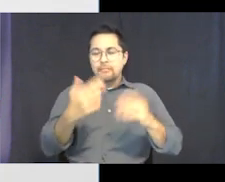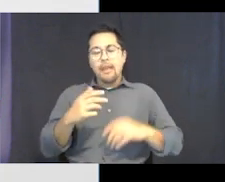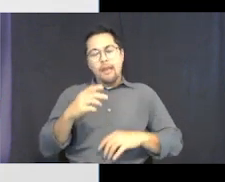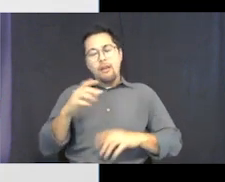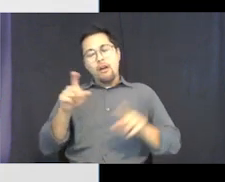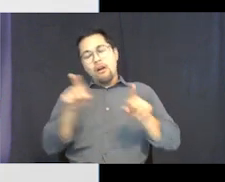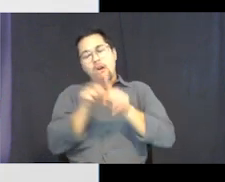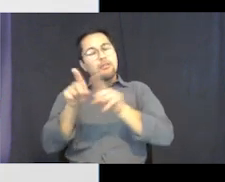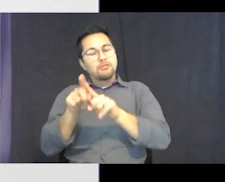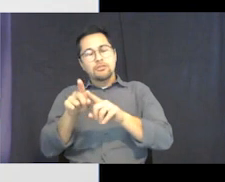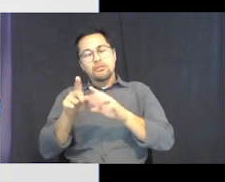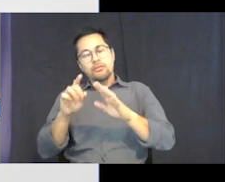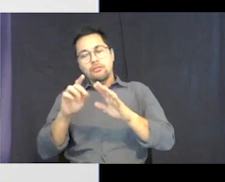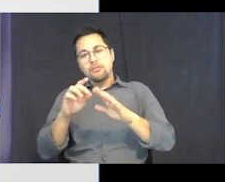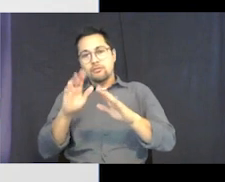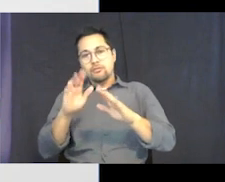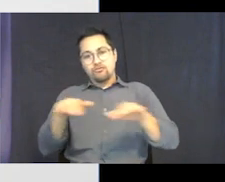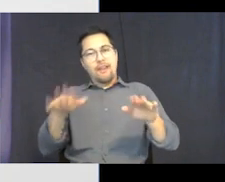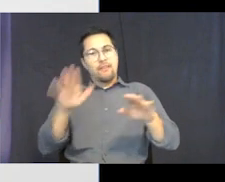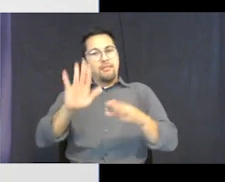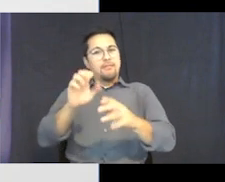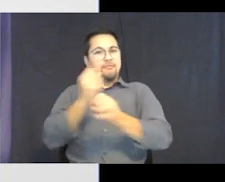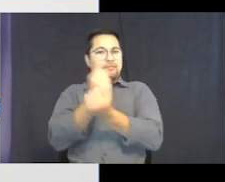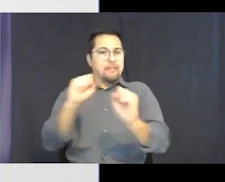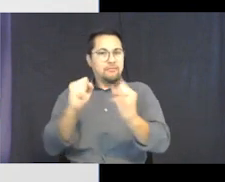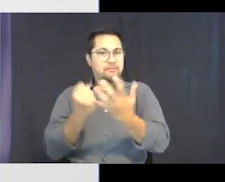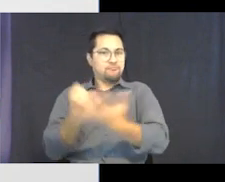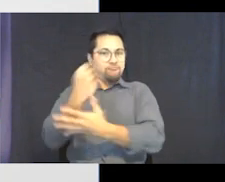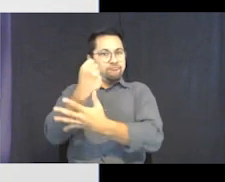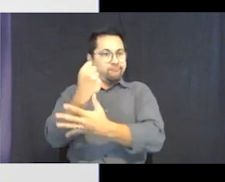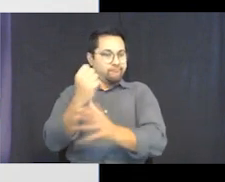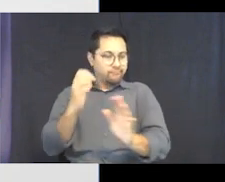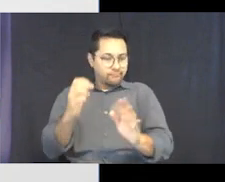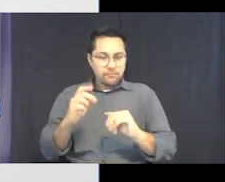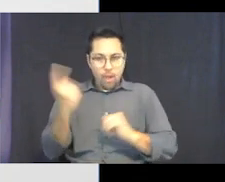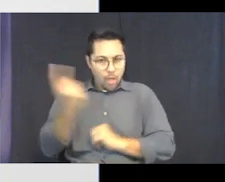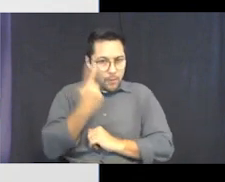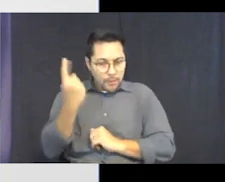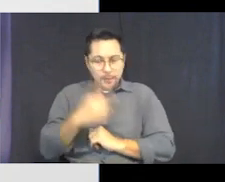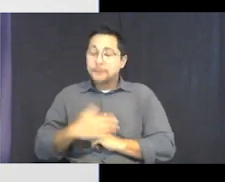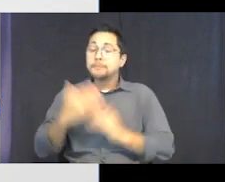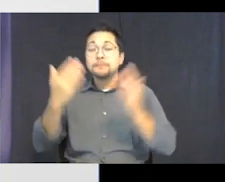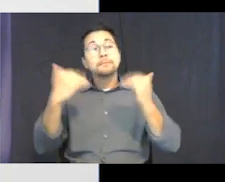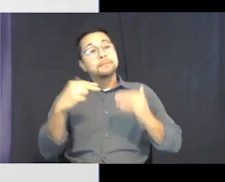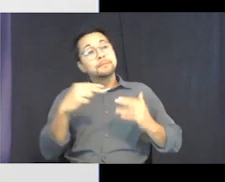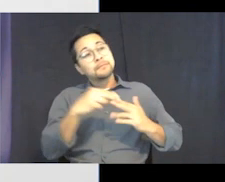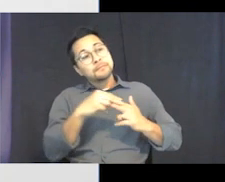as always first and paramount. Next slide.